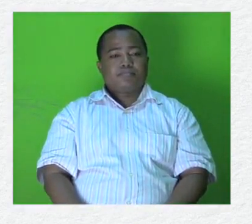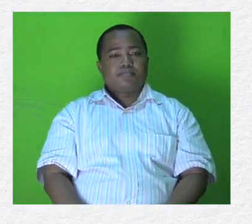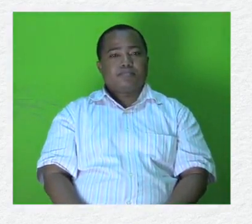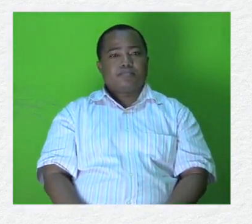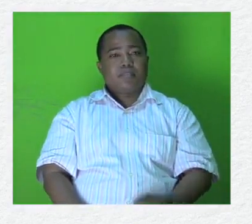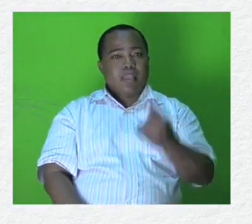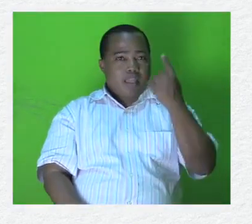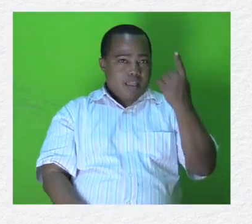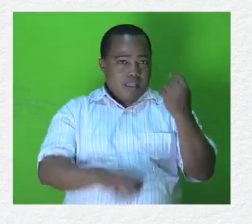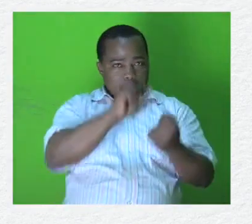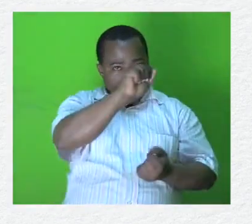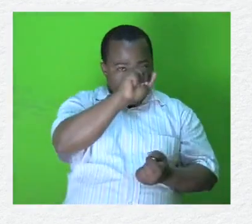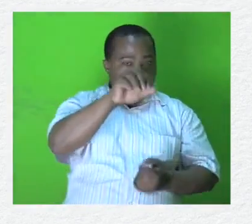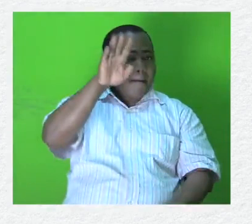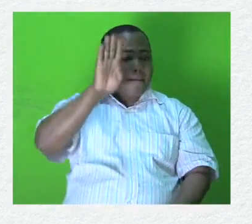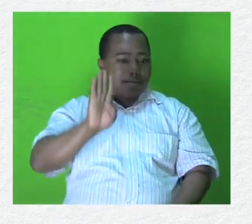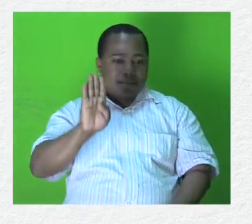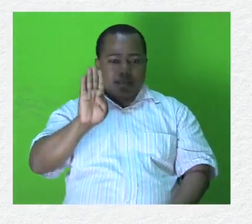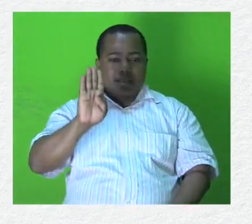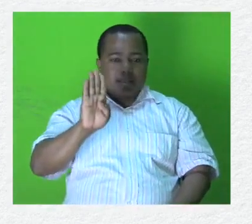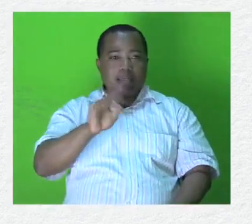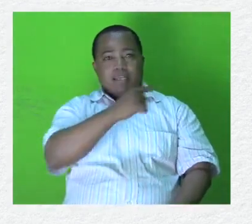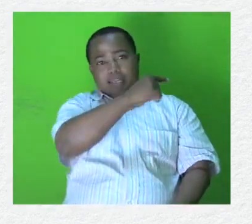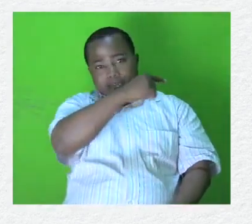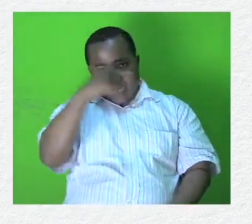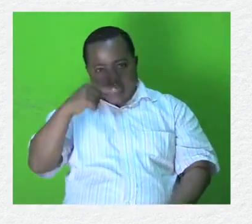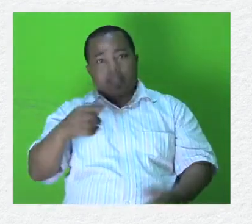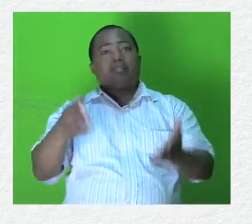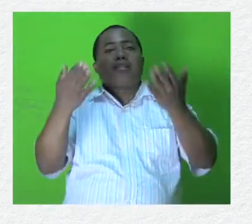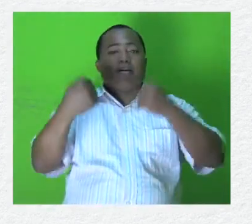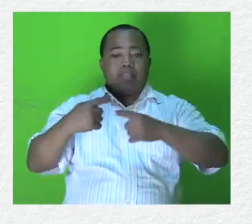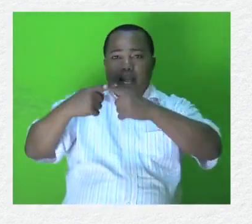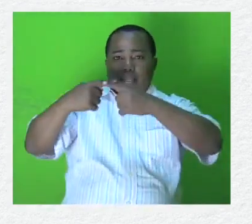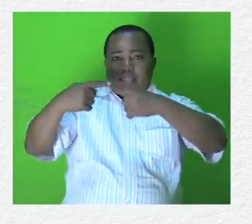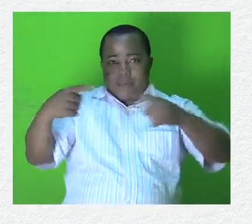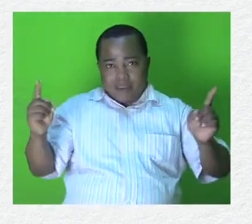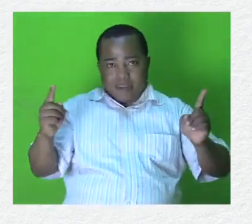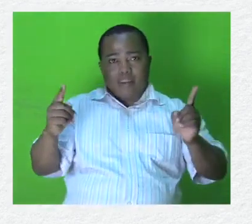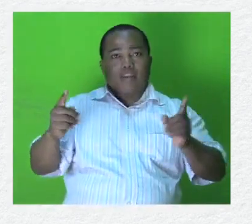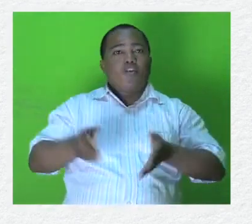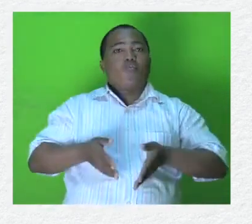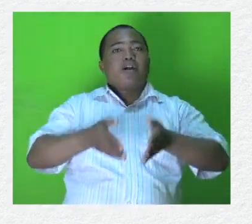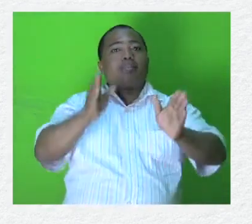that is A. B can be separated by physical means.